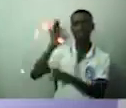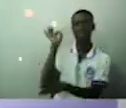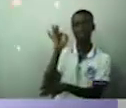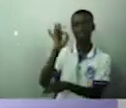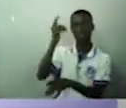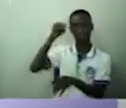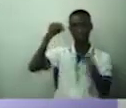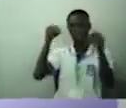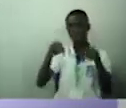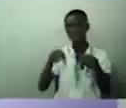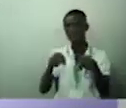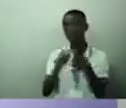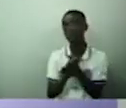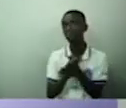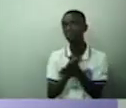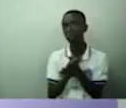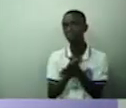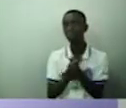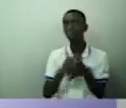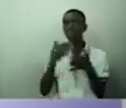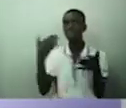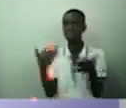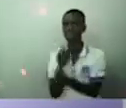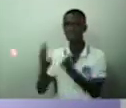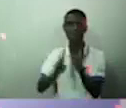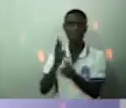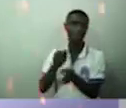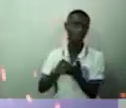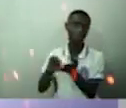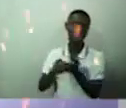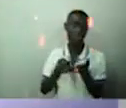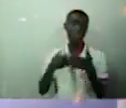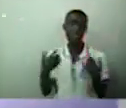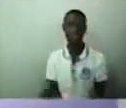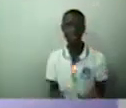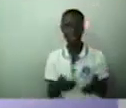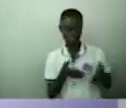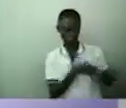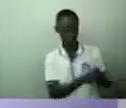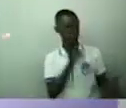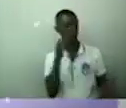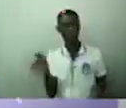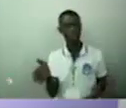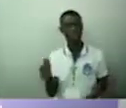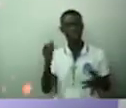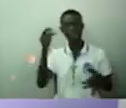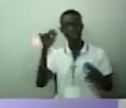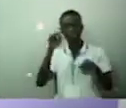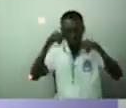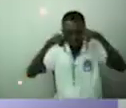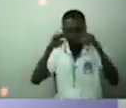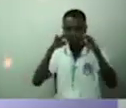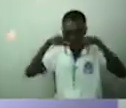me from. In this new I'm talking about, the Bible said there's no death. There is no mourning, no tears,